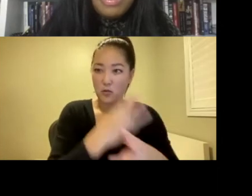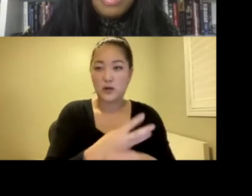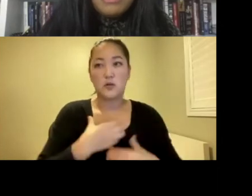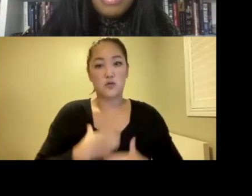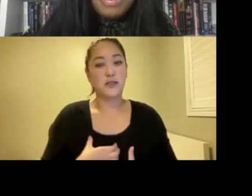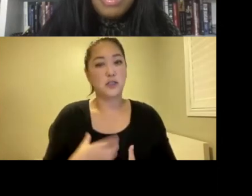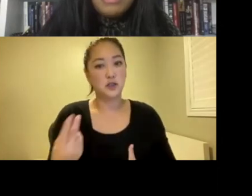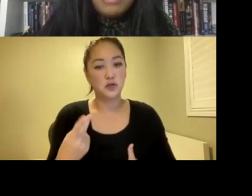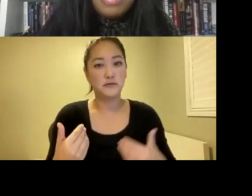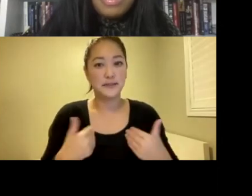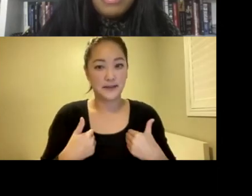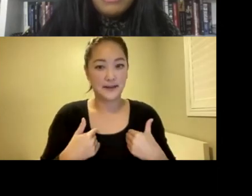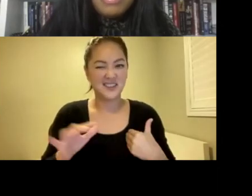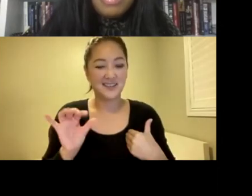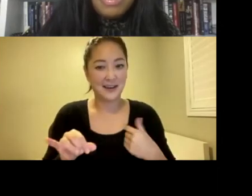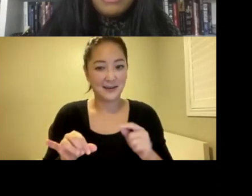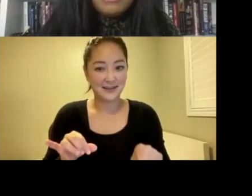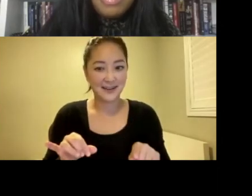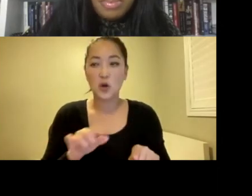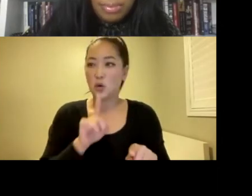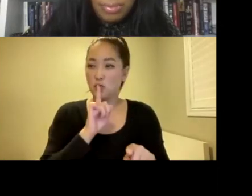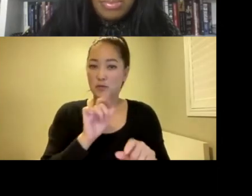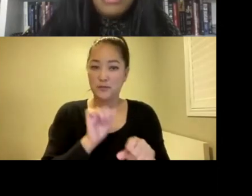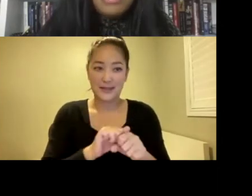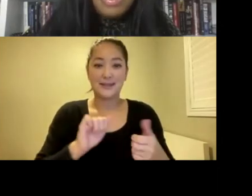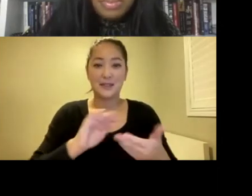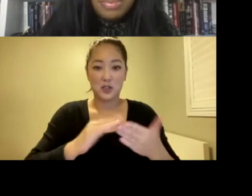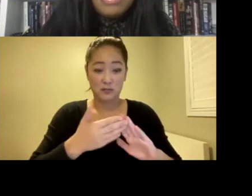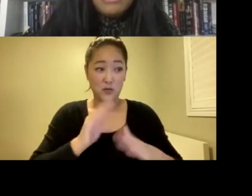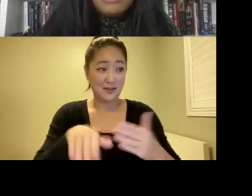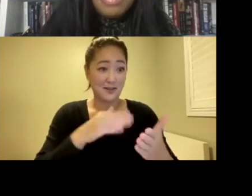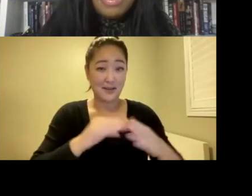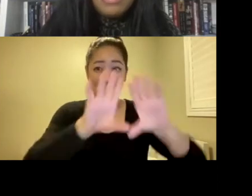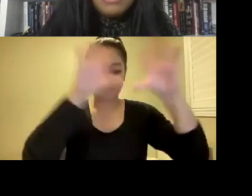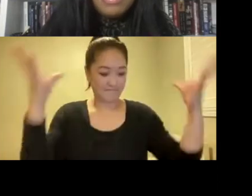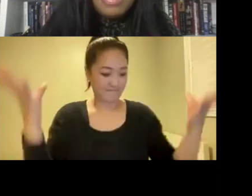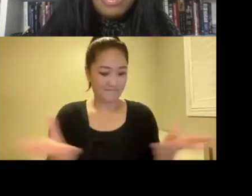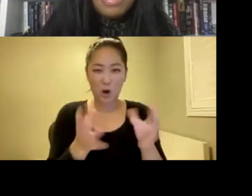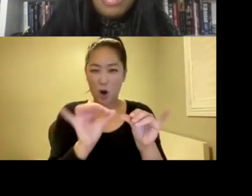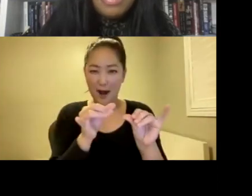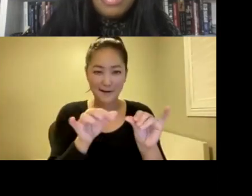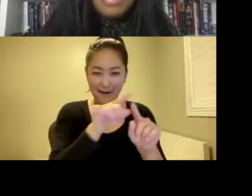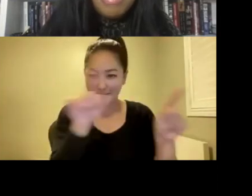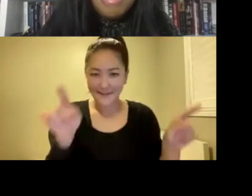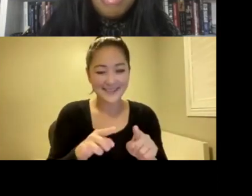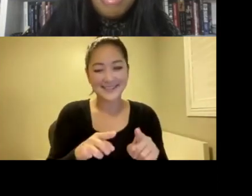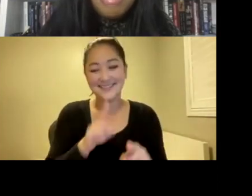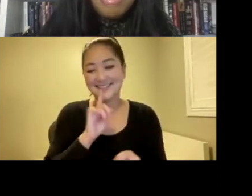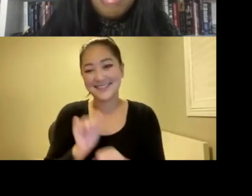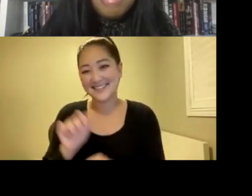And so there are lots of architectural elements in this Sunshine Community Center that cannot exist in real